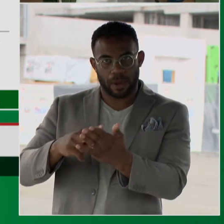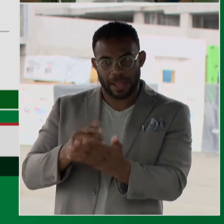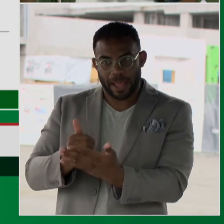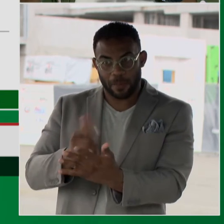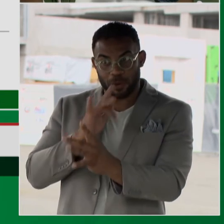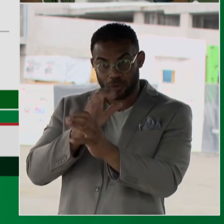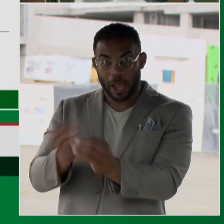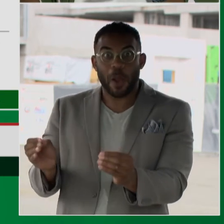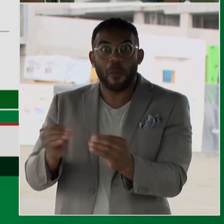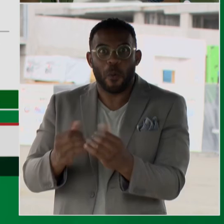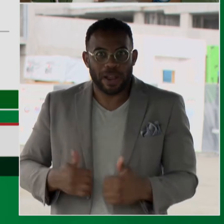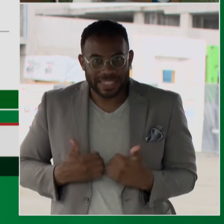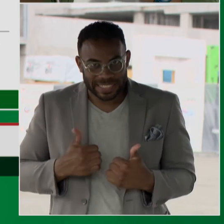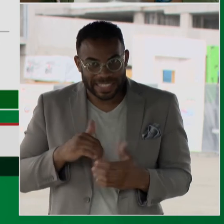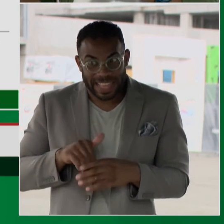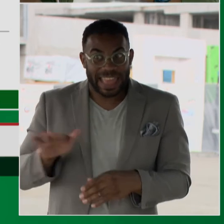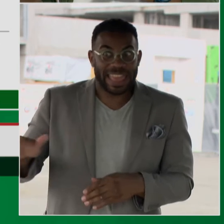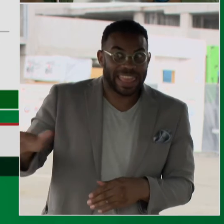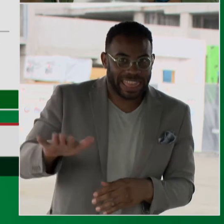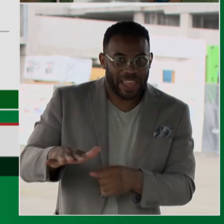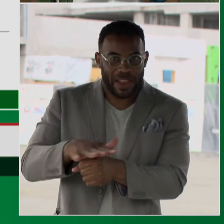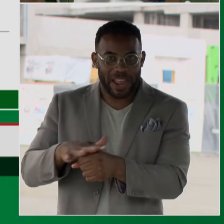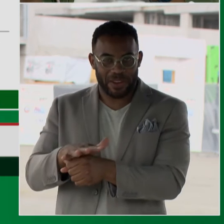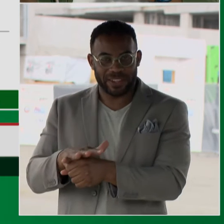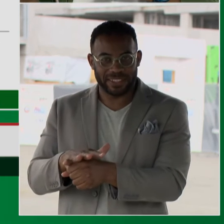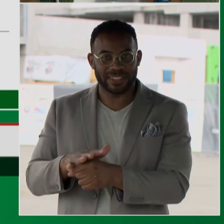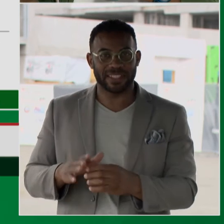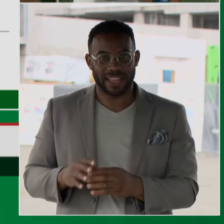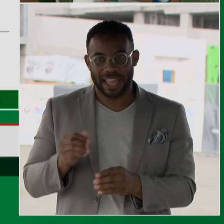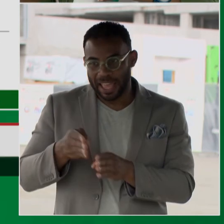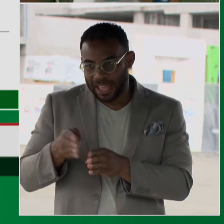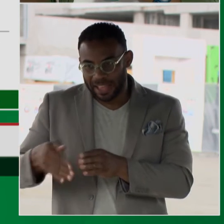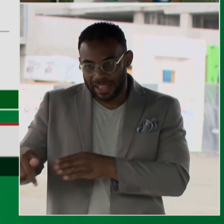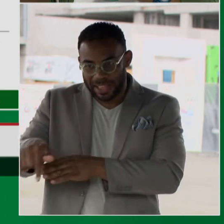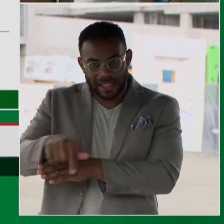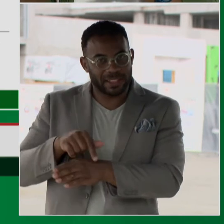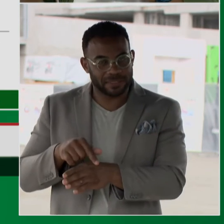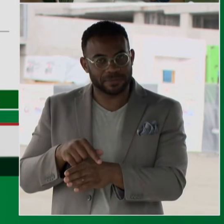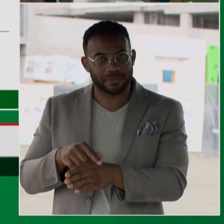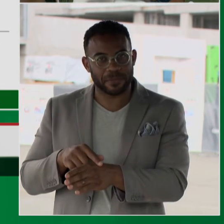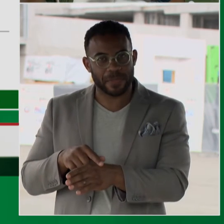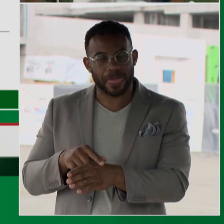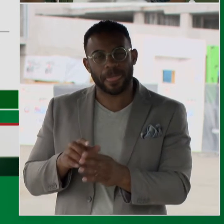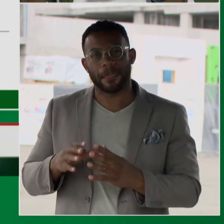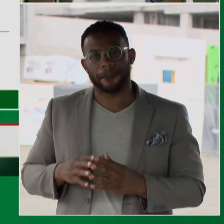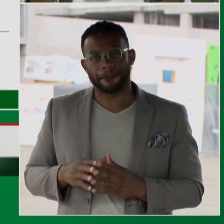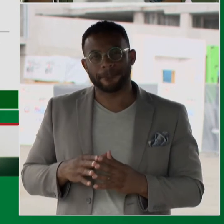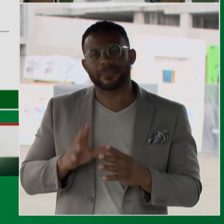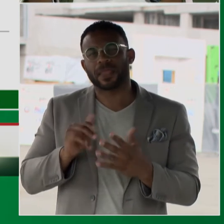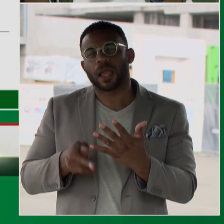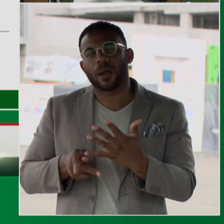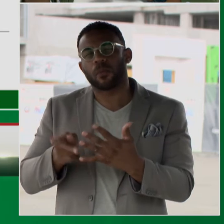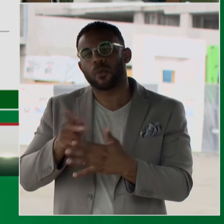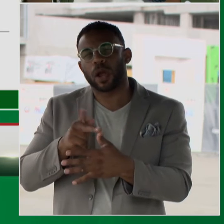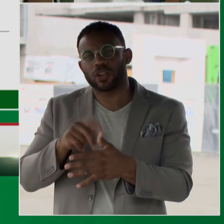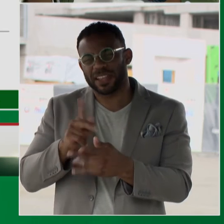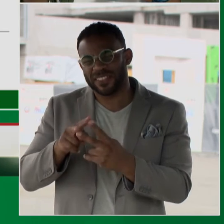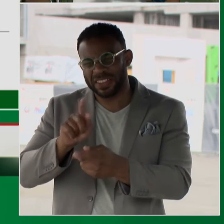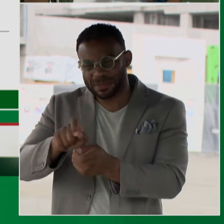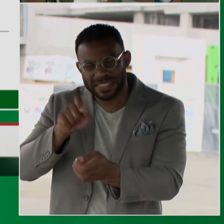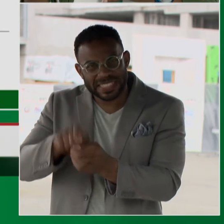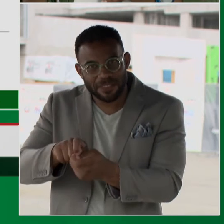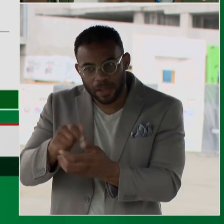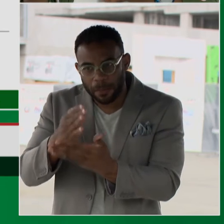attract tenants specifically in their neighboring boundaries as well, and prioritizing very